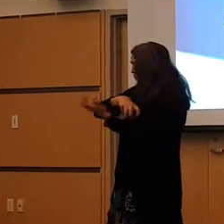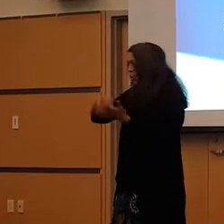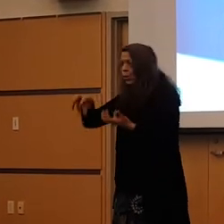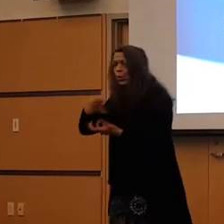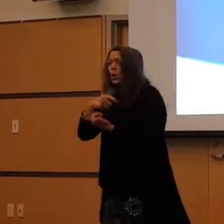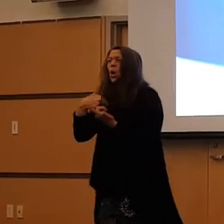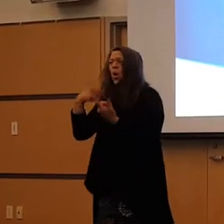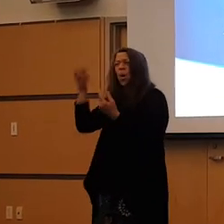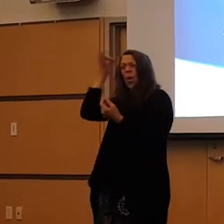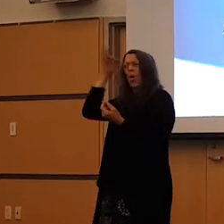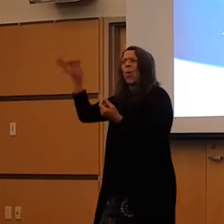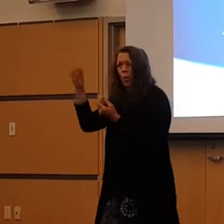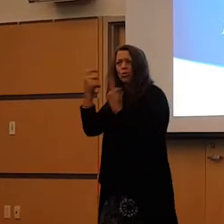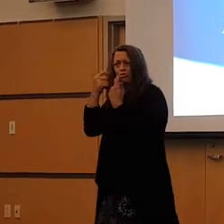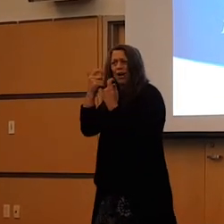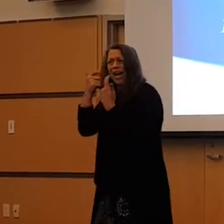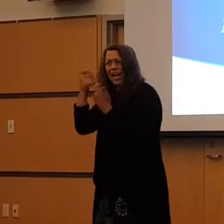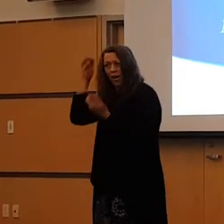idea where it's going to be.